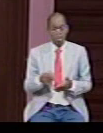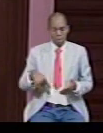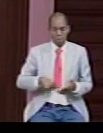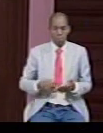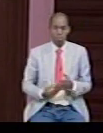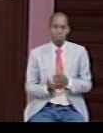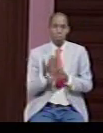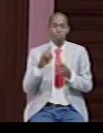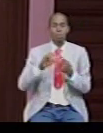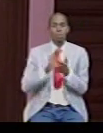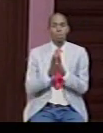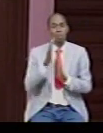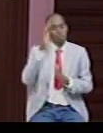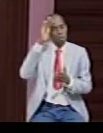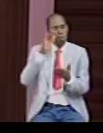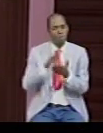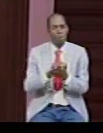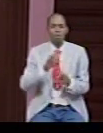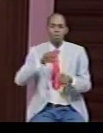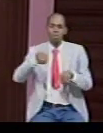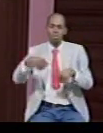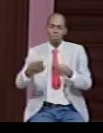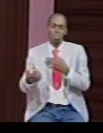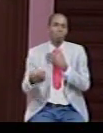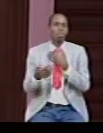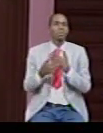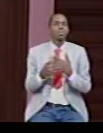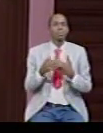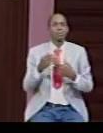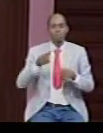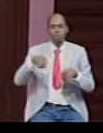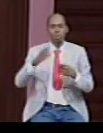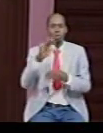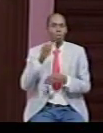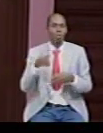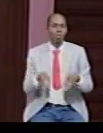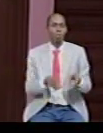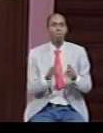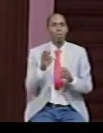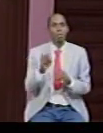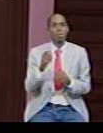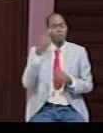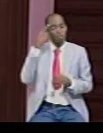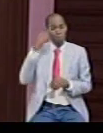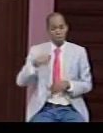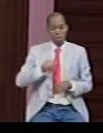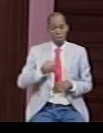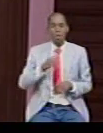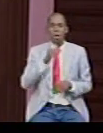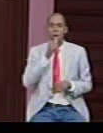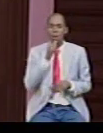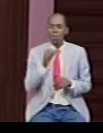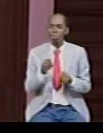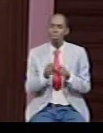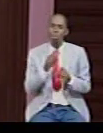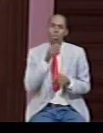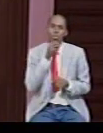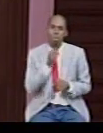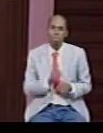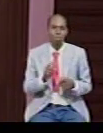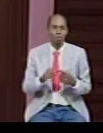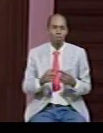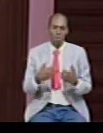Turn again, my daughters, go your way. For I am too old to have